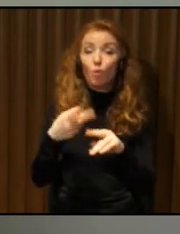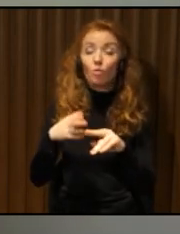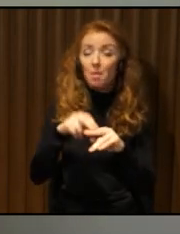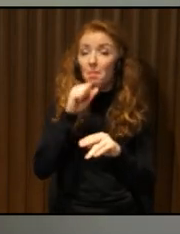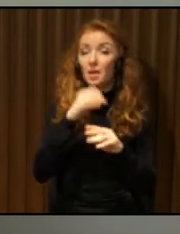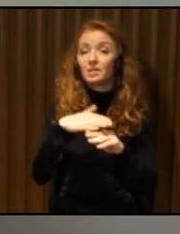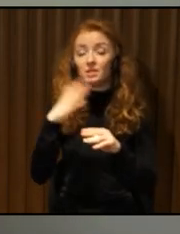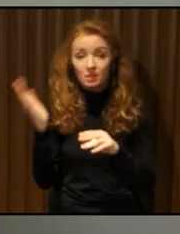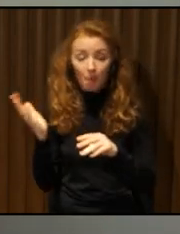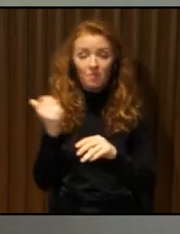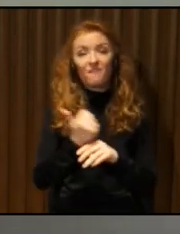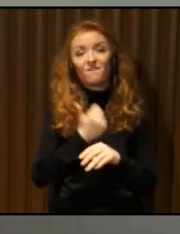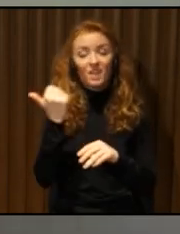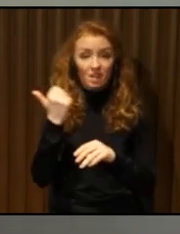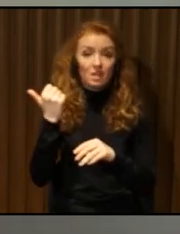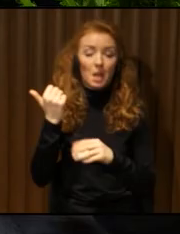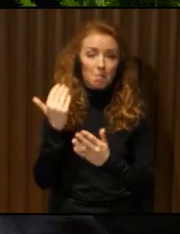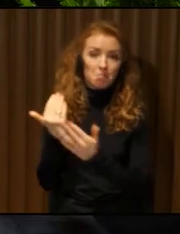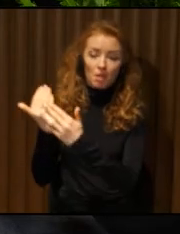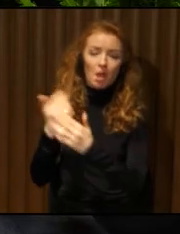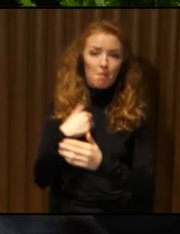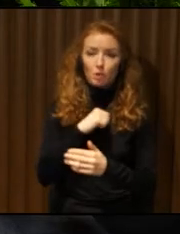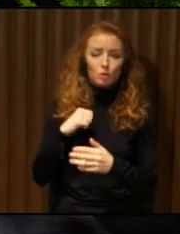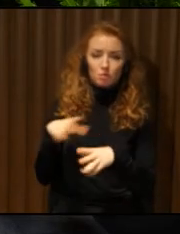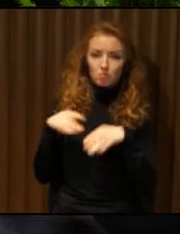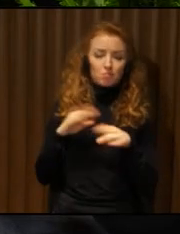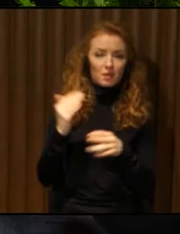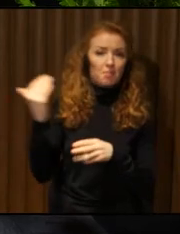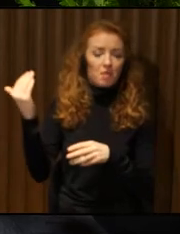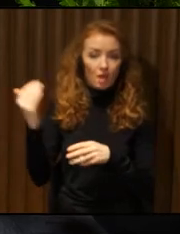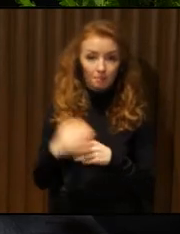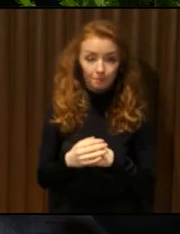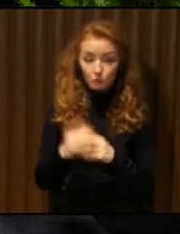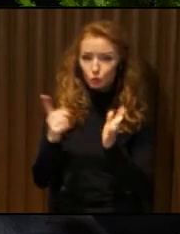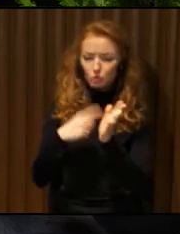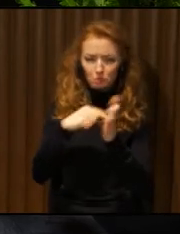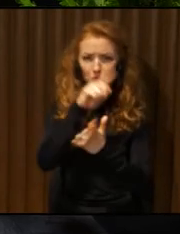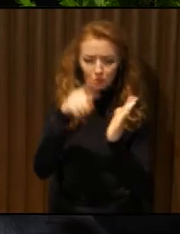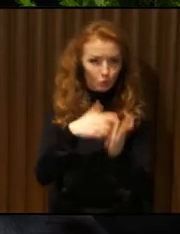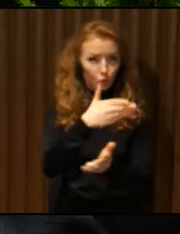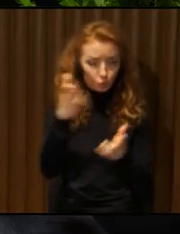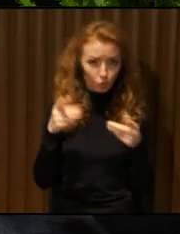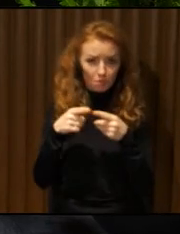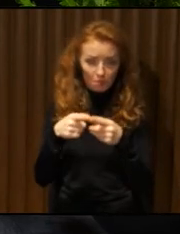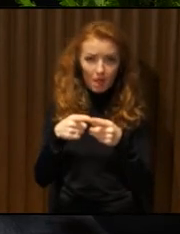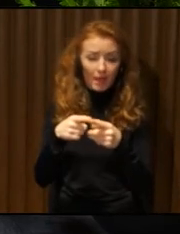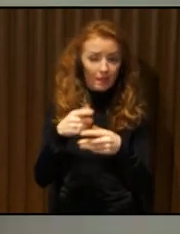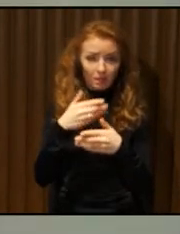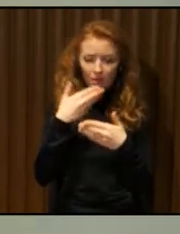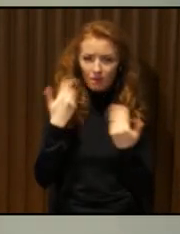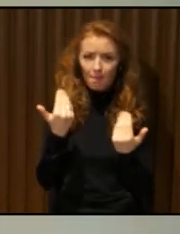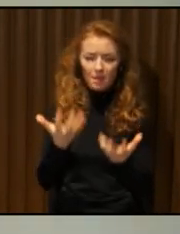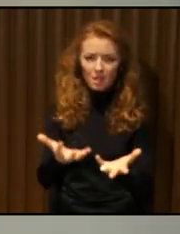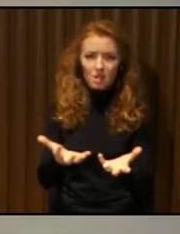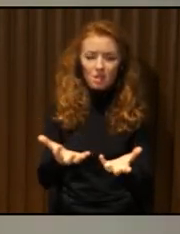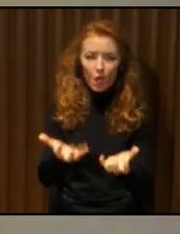itself. But that's I understand you didn't do with a purpose to get a new client like IKEA. You did it's